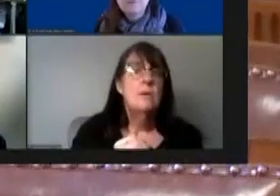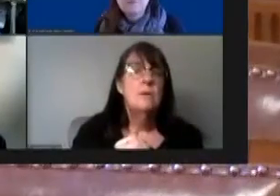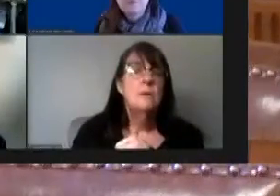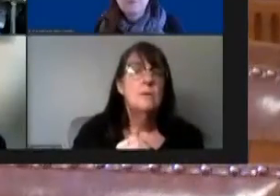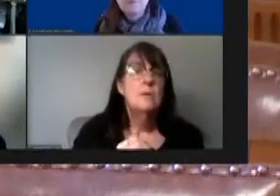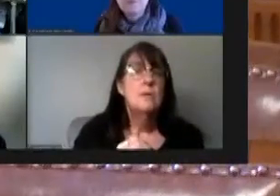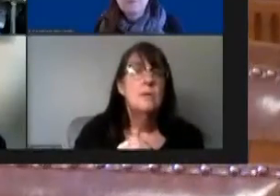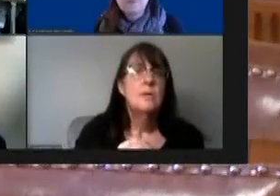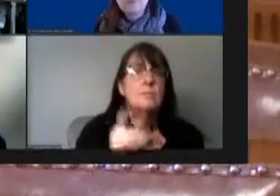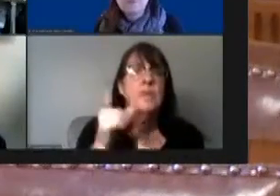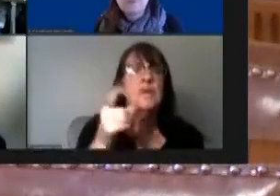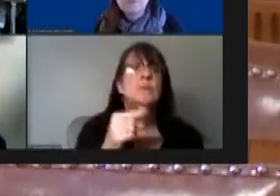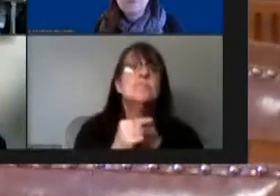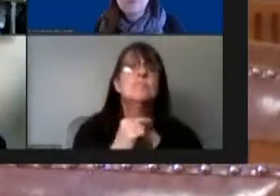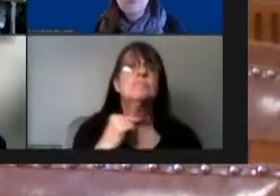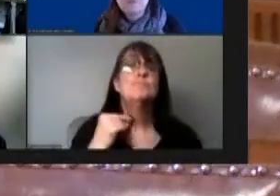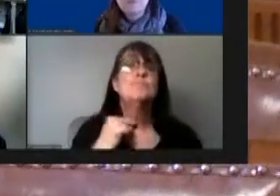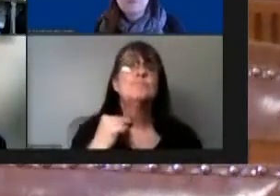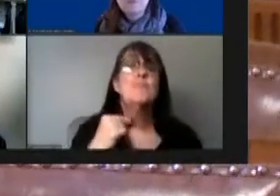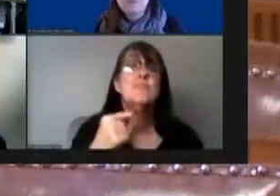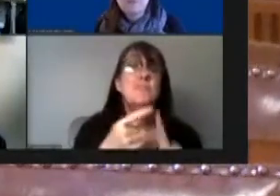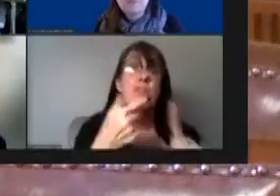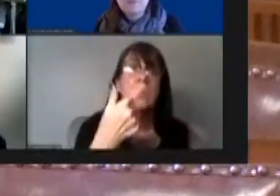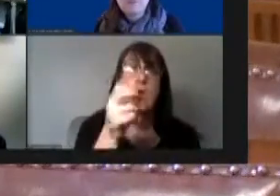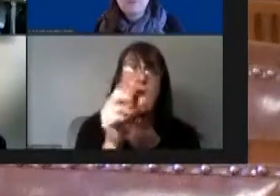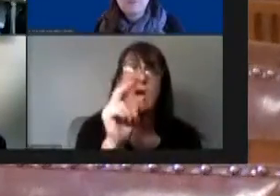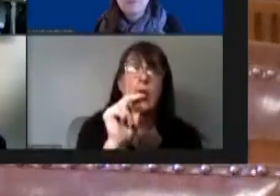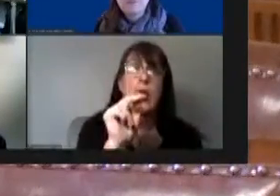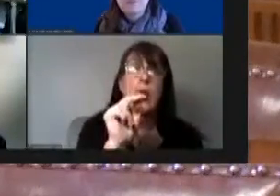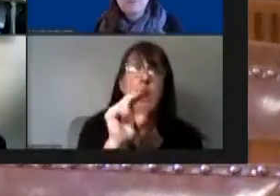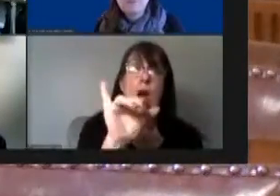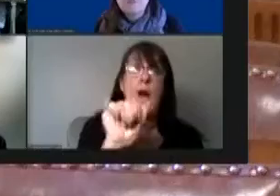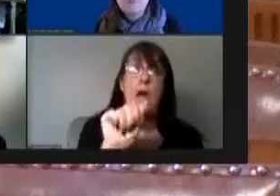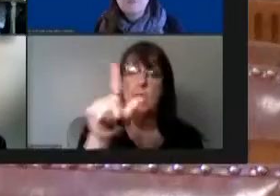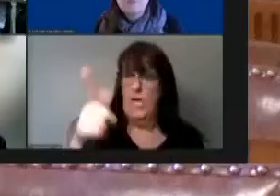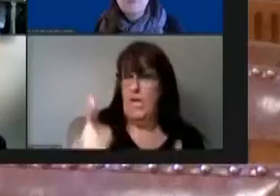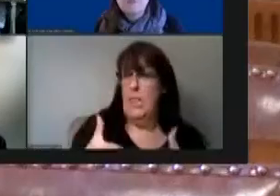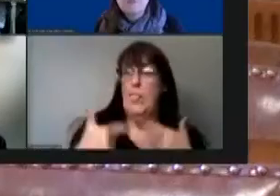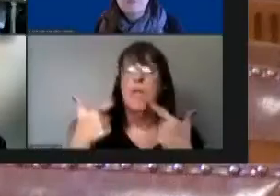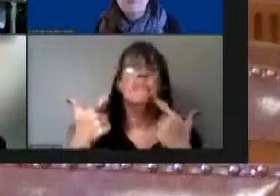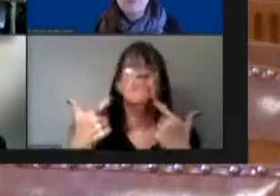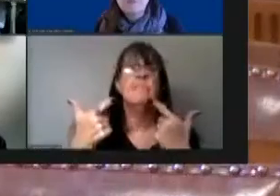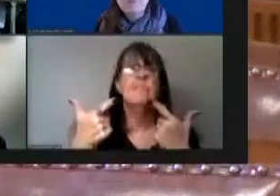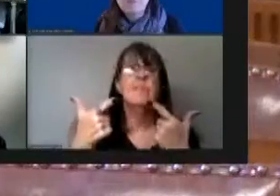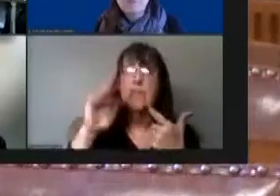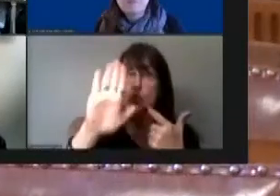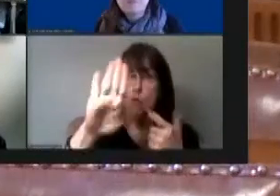minister from Ghana. He lived over in your area.